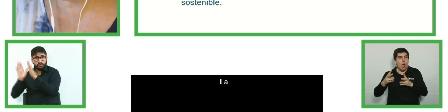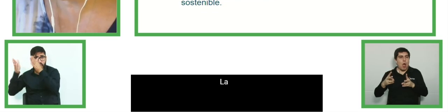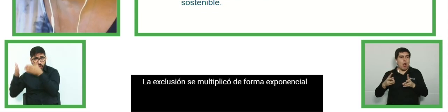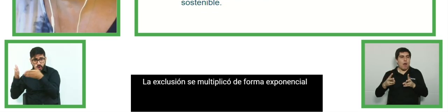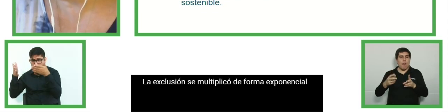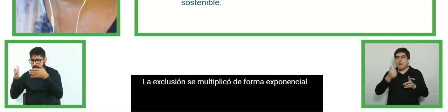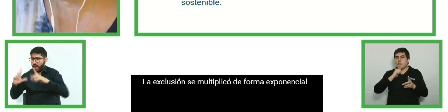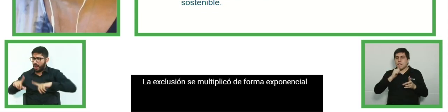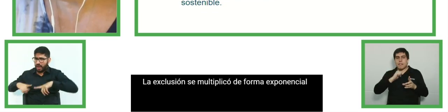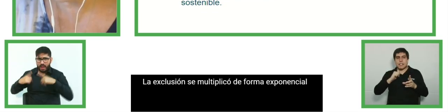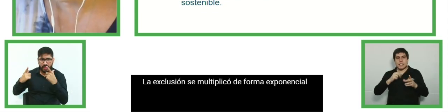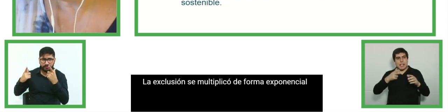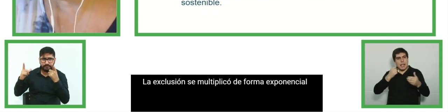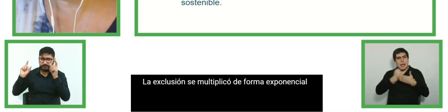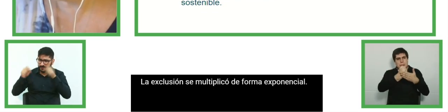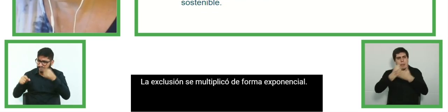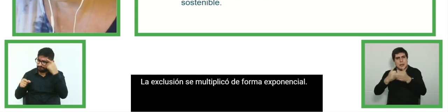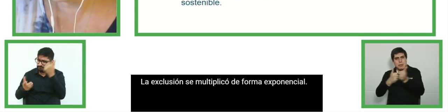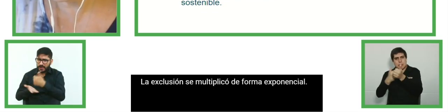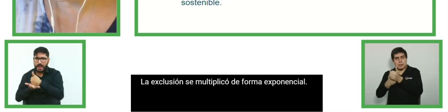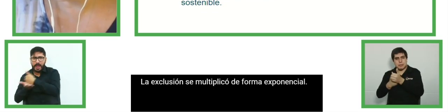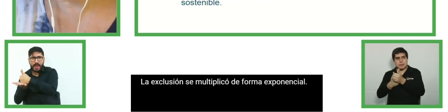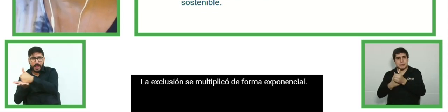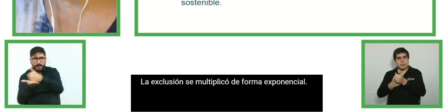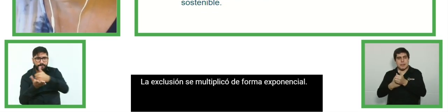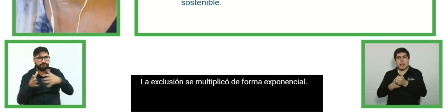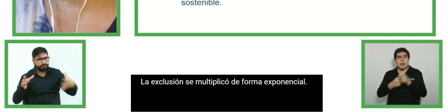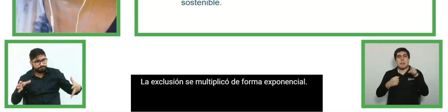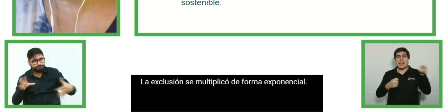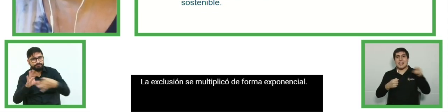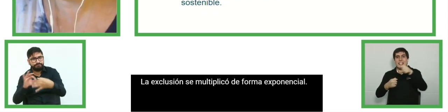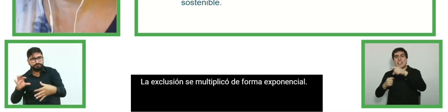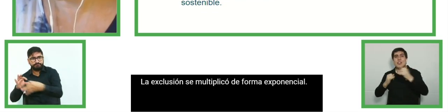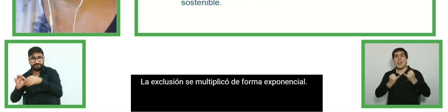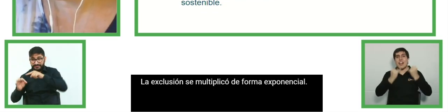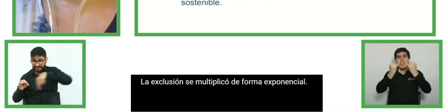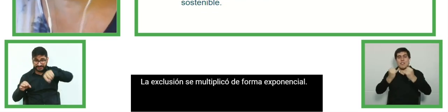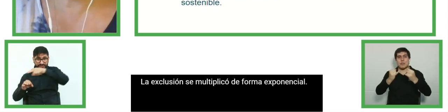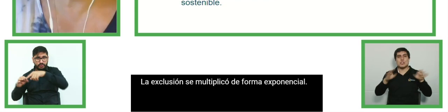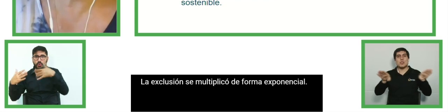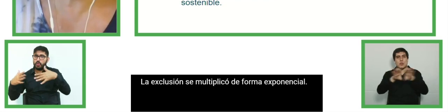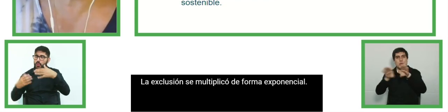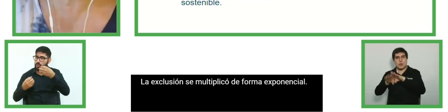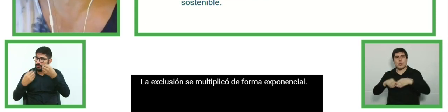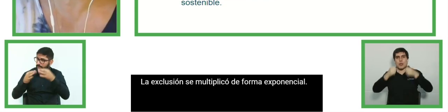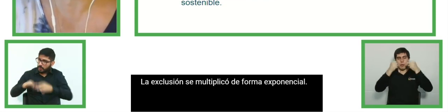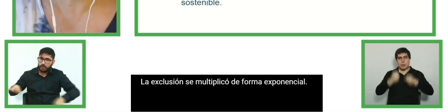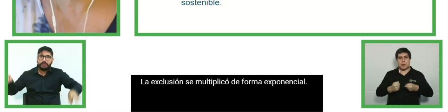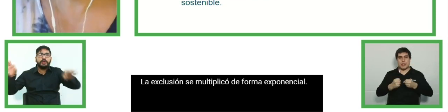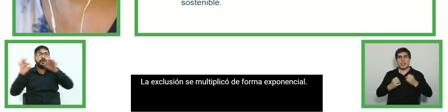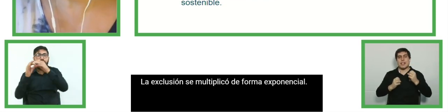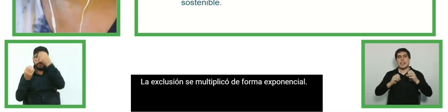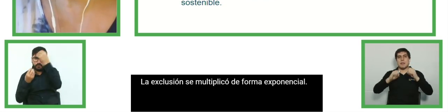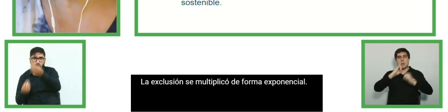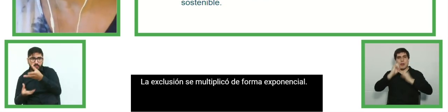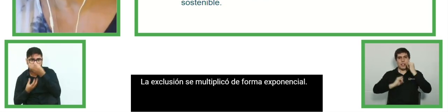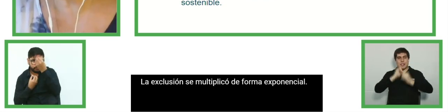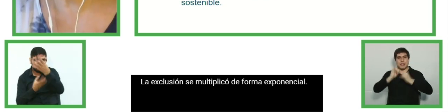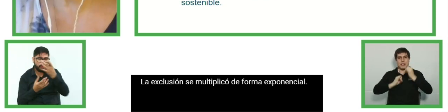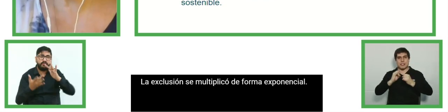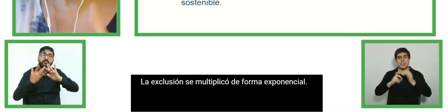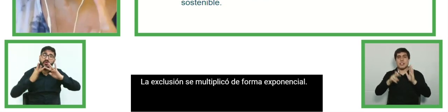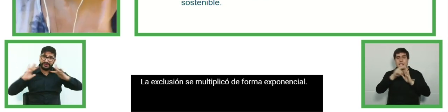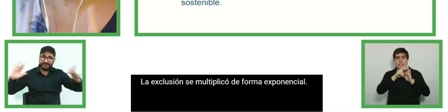hyper-connection project in order to access to information in the virtual world. In the